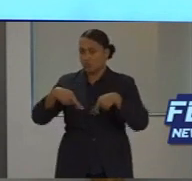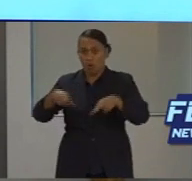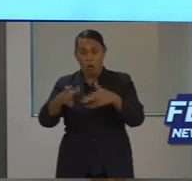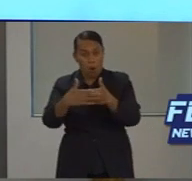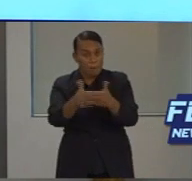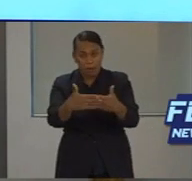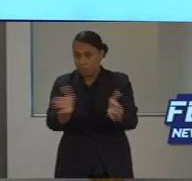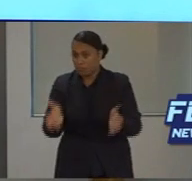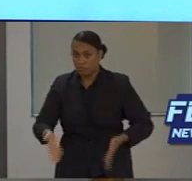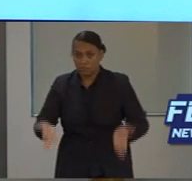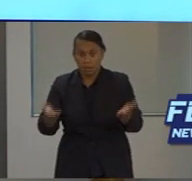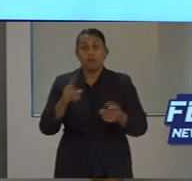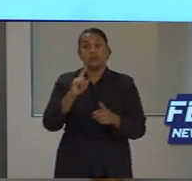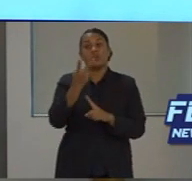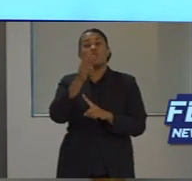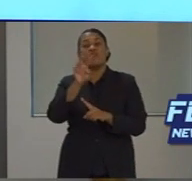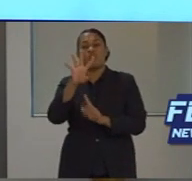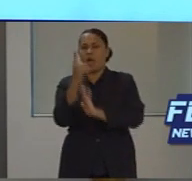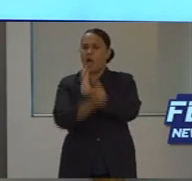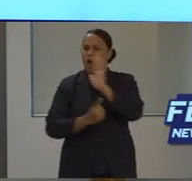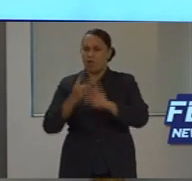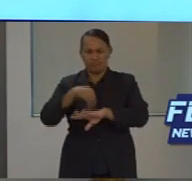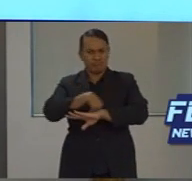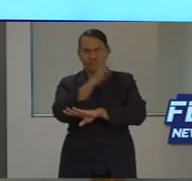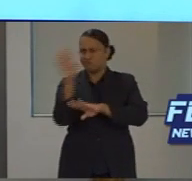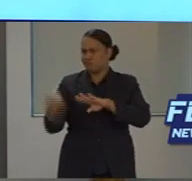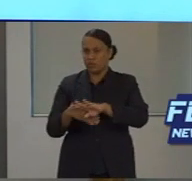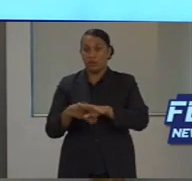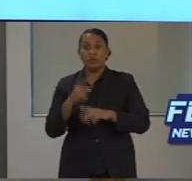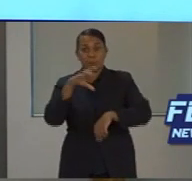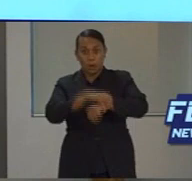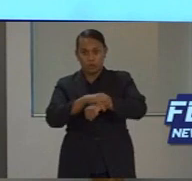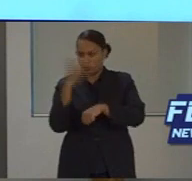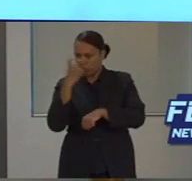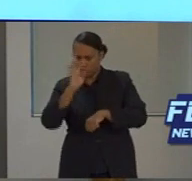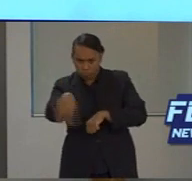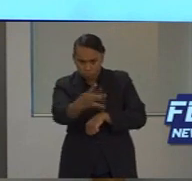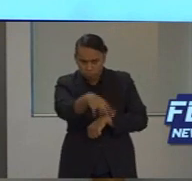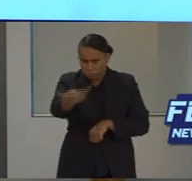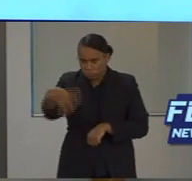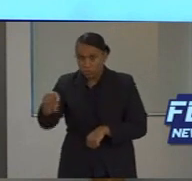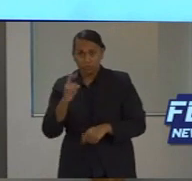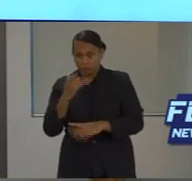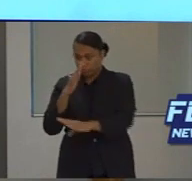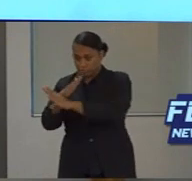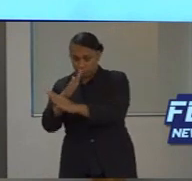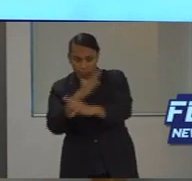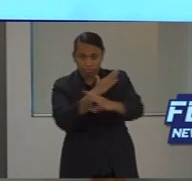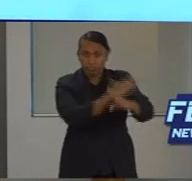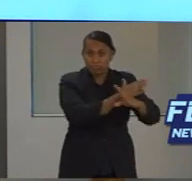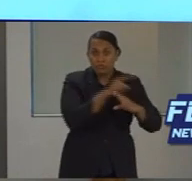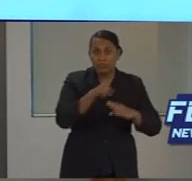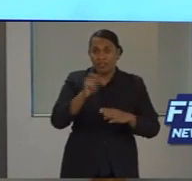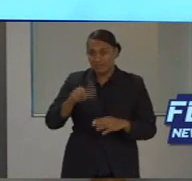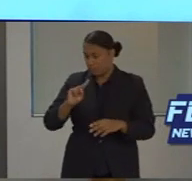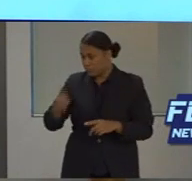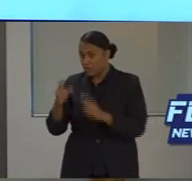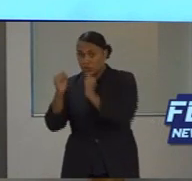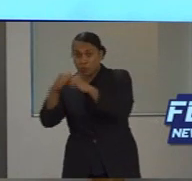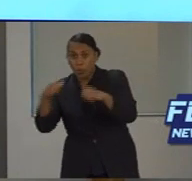under 24/7 police monitoring, as no alternate routes into Lambasa exist.